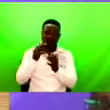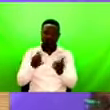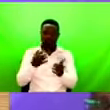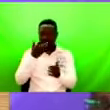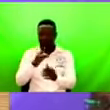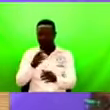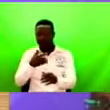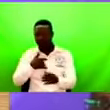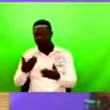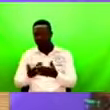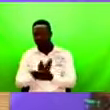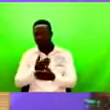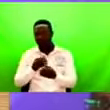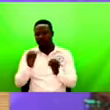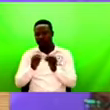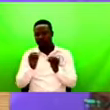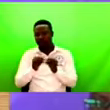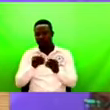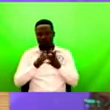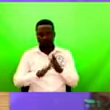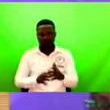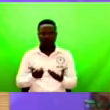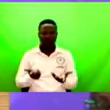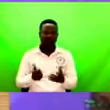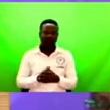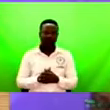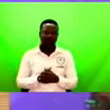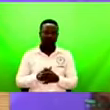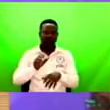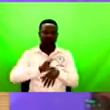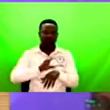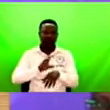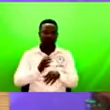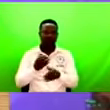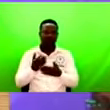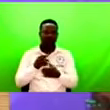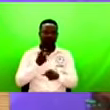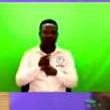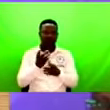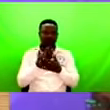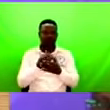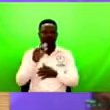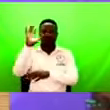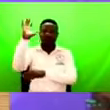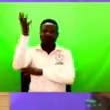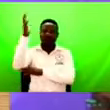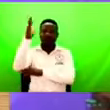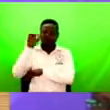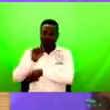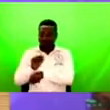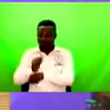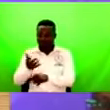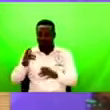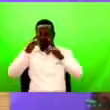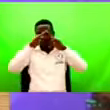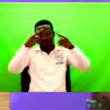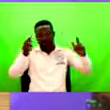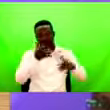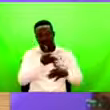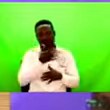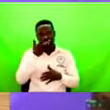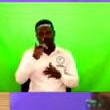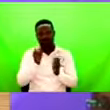lack leaders at all in this church. The church that used to be on the palm front from the fringes of society,